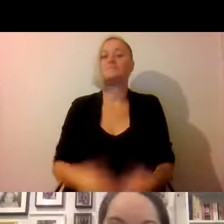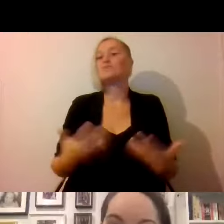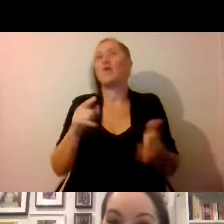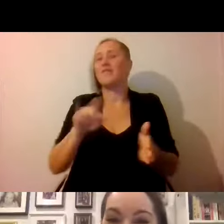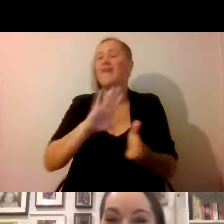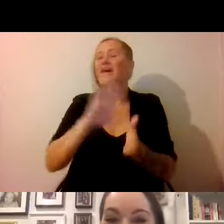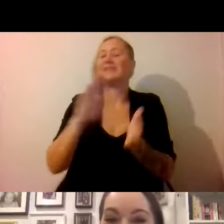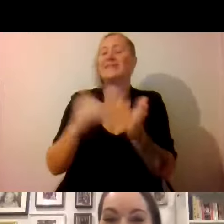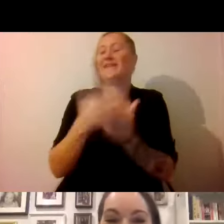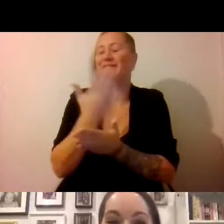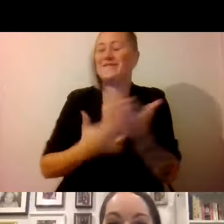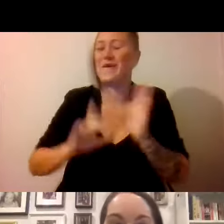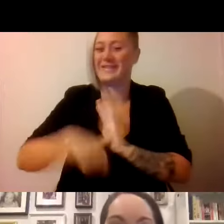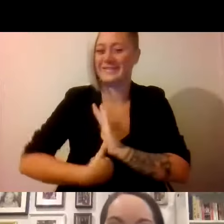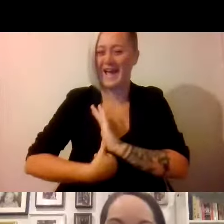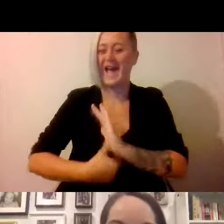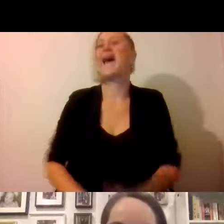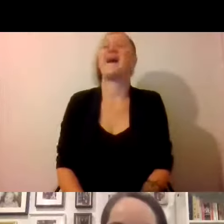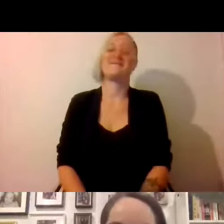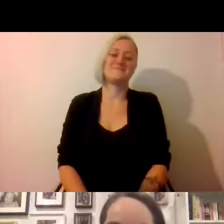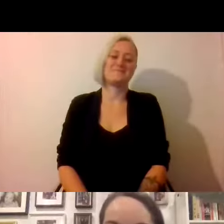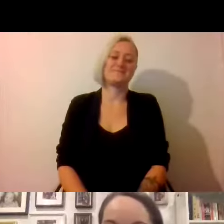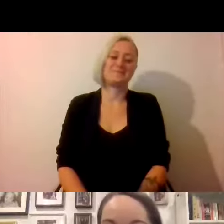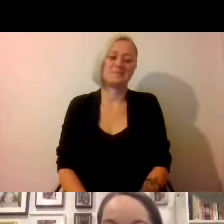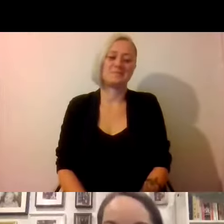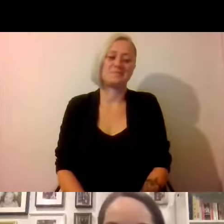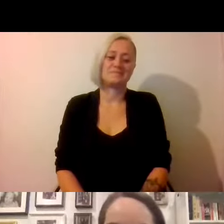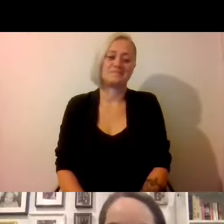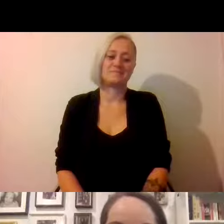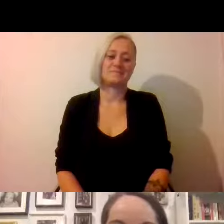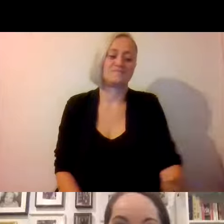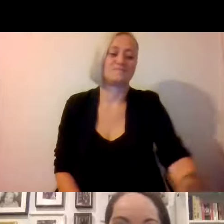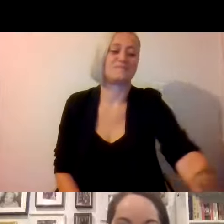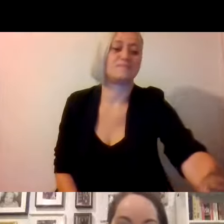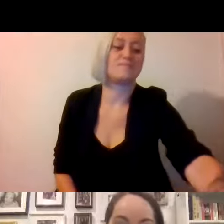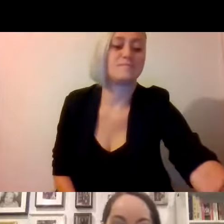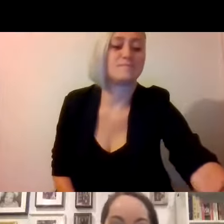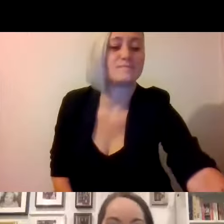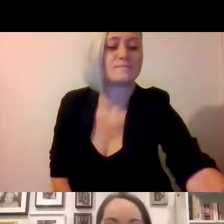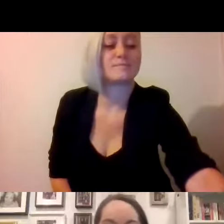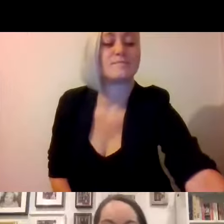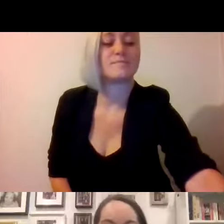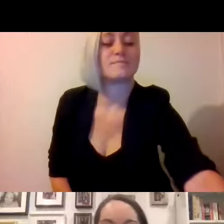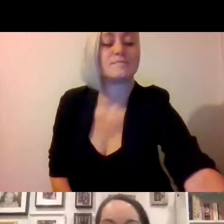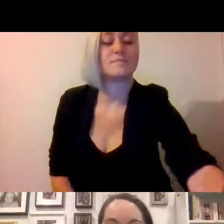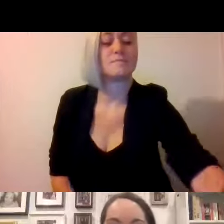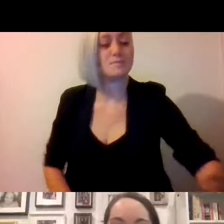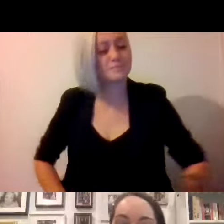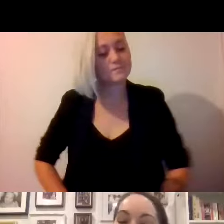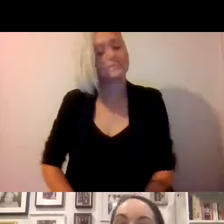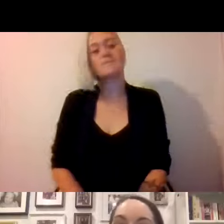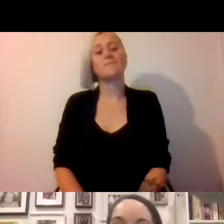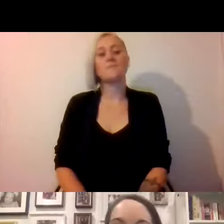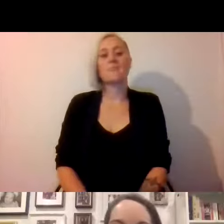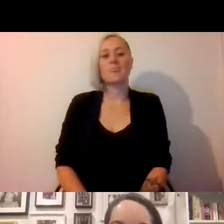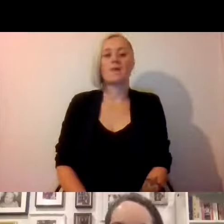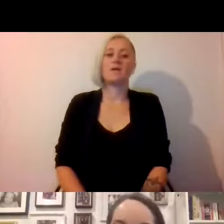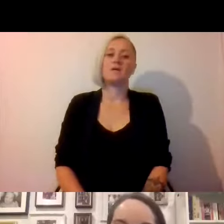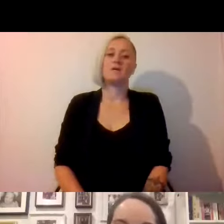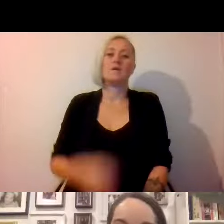time. Let me just see if this is, there we go. So the events that